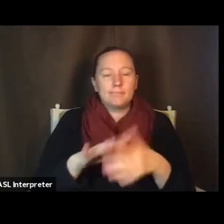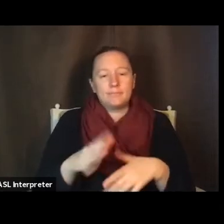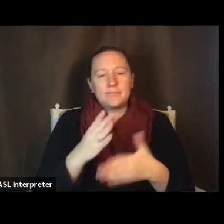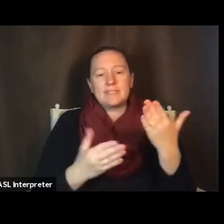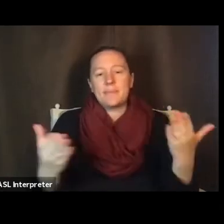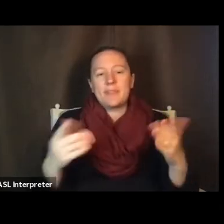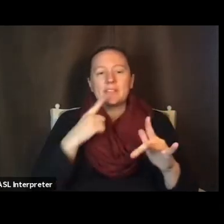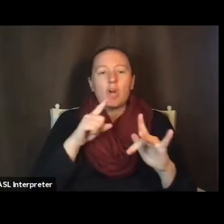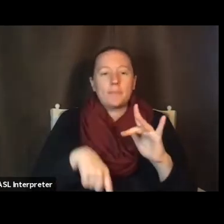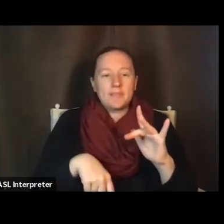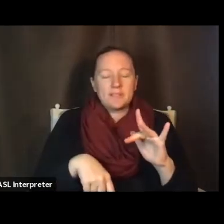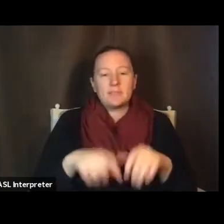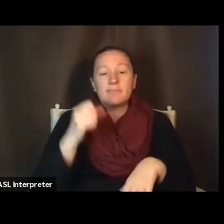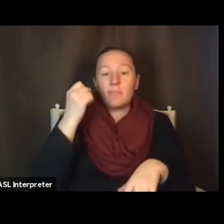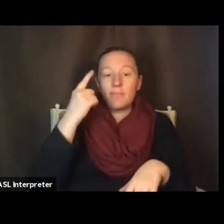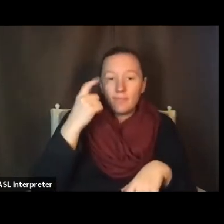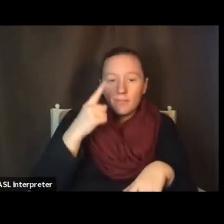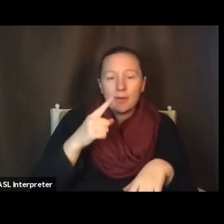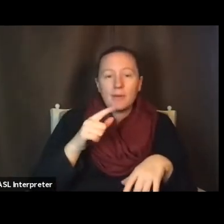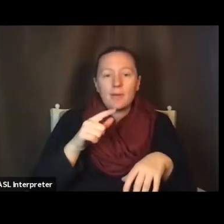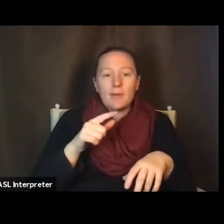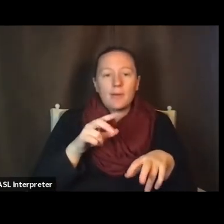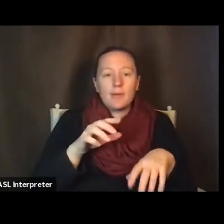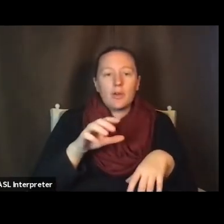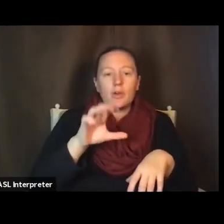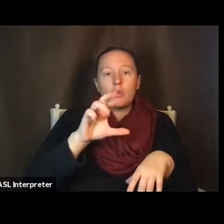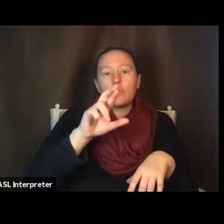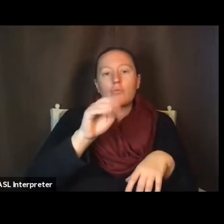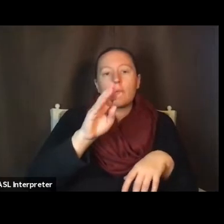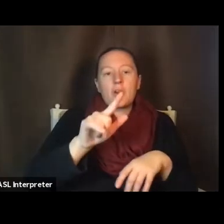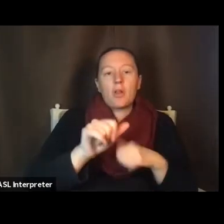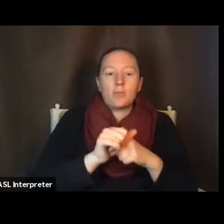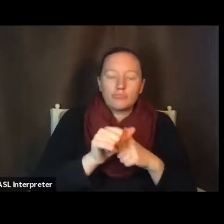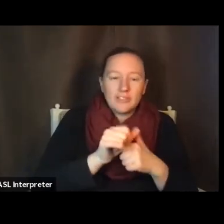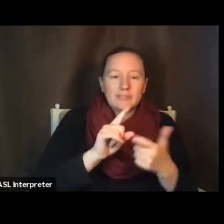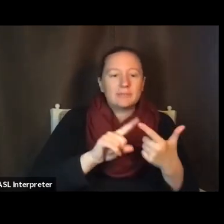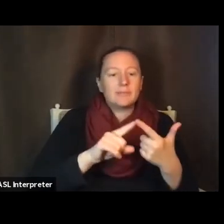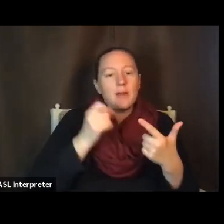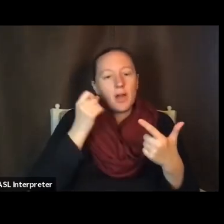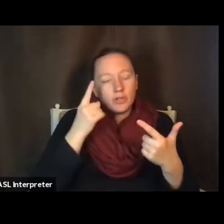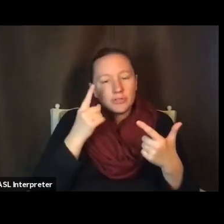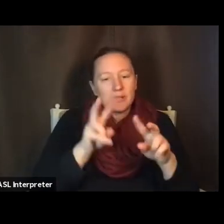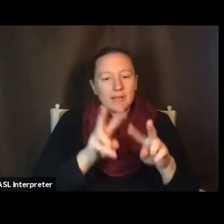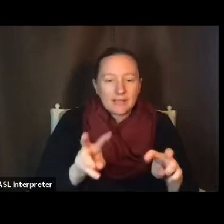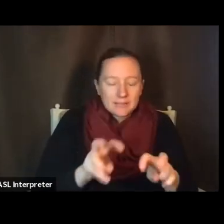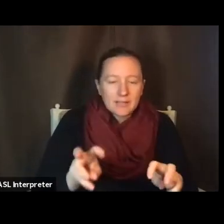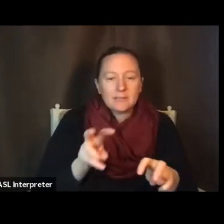like understanding and being able to assess criminogenic risk, having a better idea of understanding and assessing aggression, which